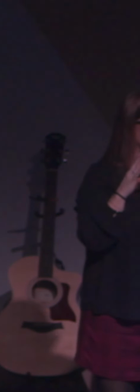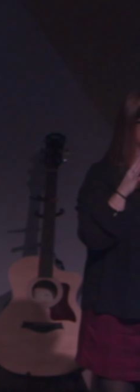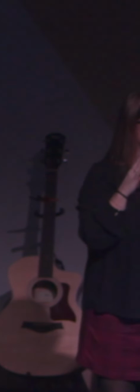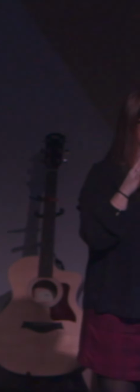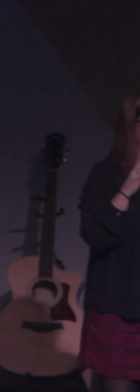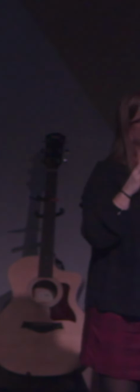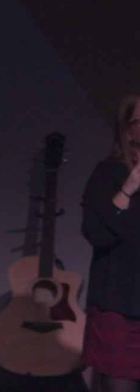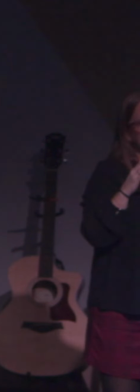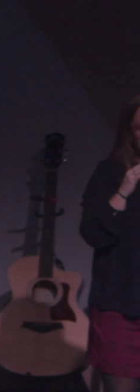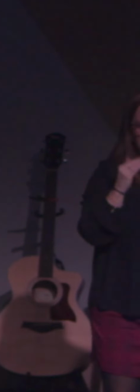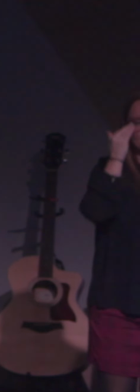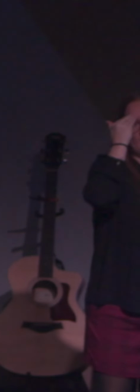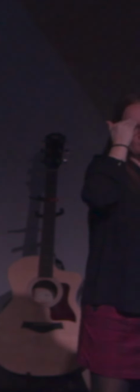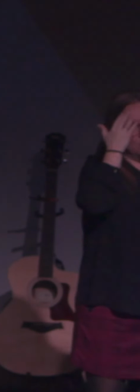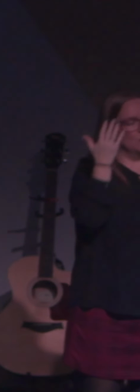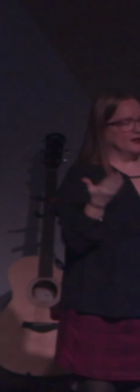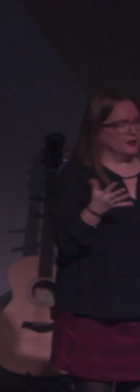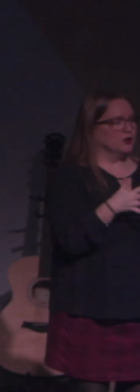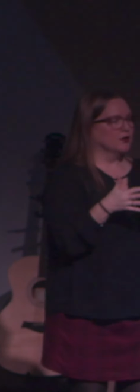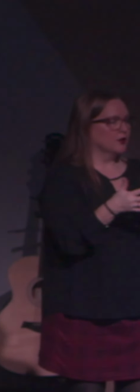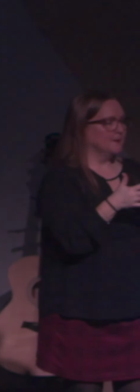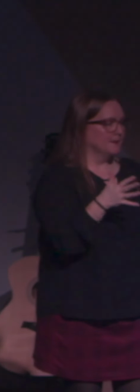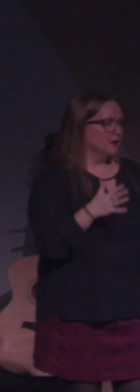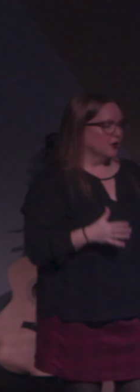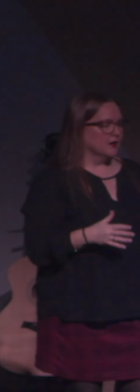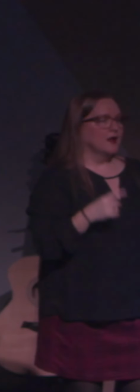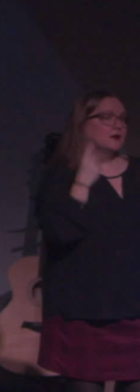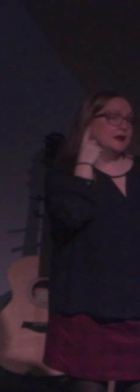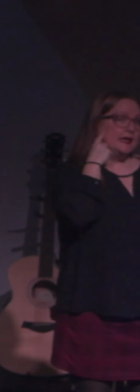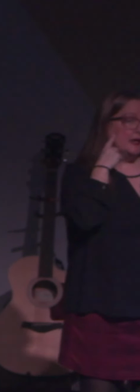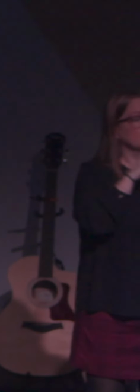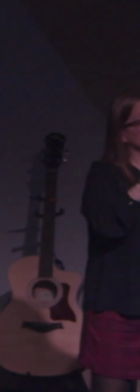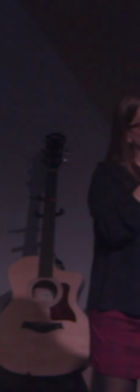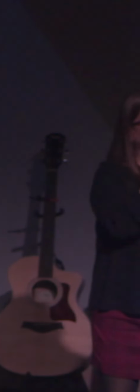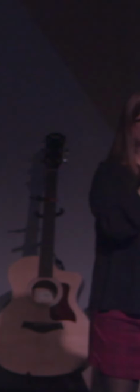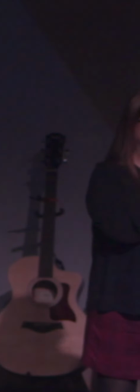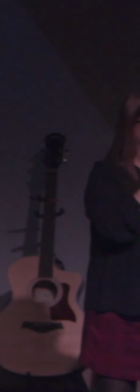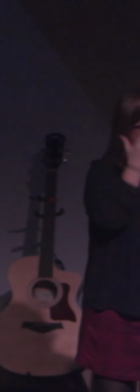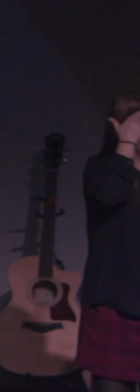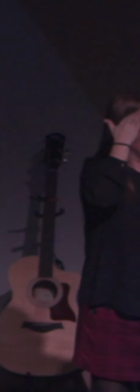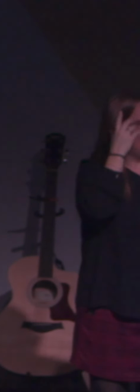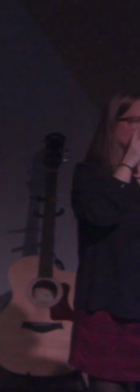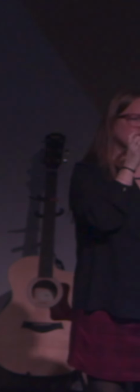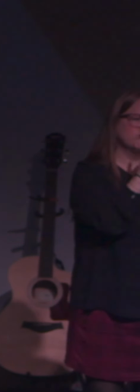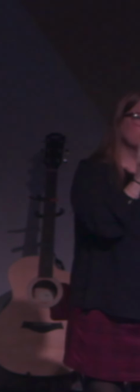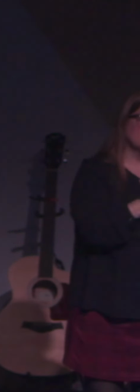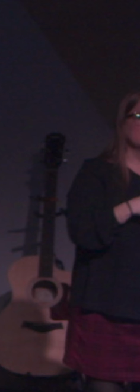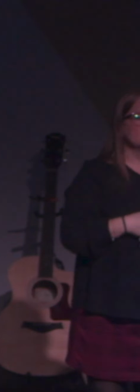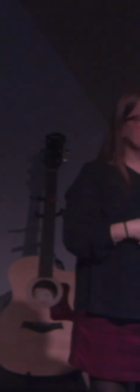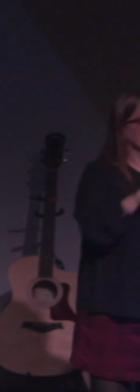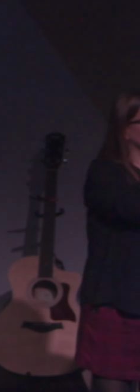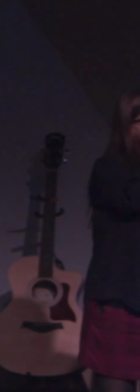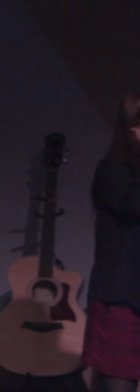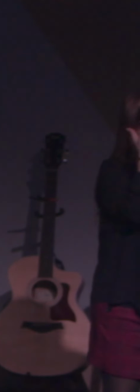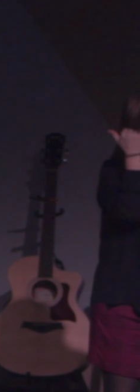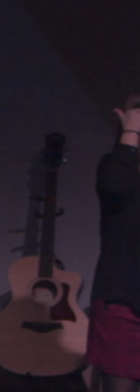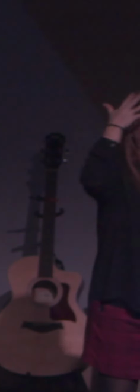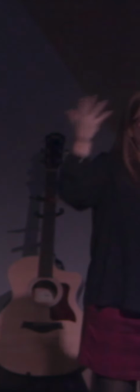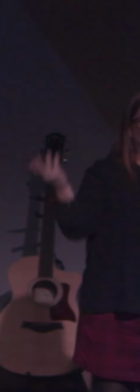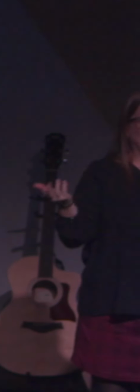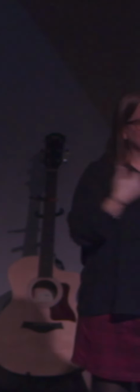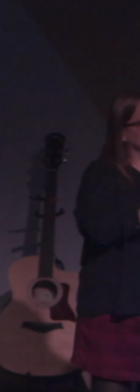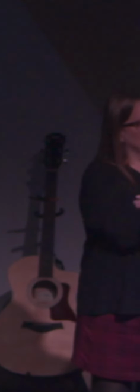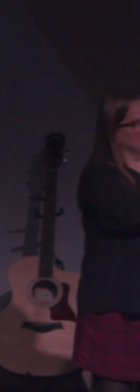And I know, especially here in America, we hear the story of Jesus. We know about him. We celebrate Christmas. We do all these things. Like, we